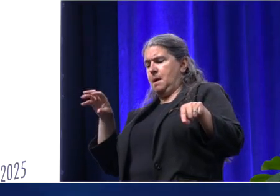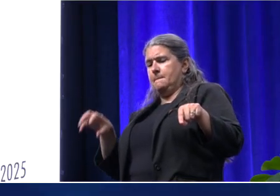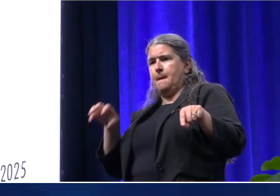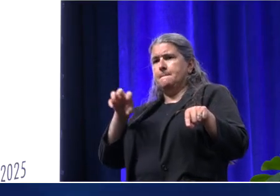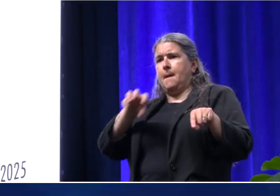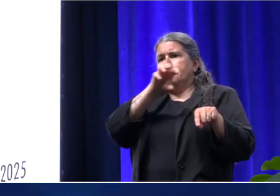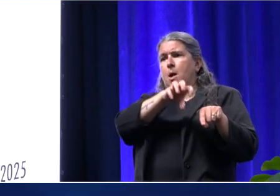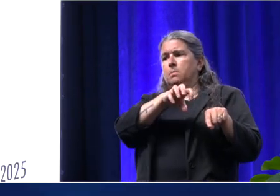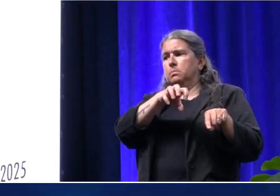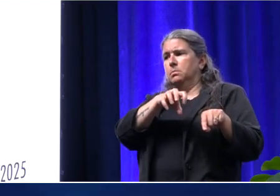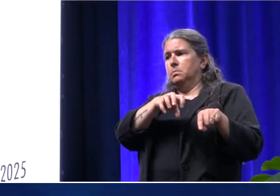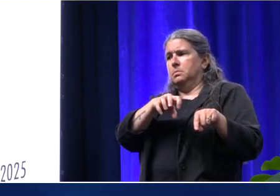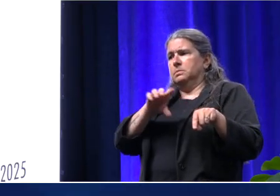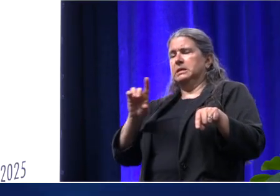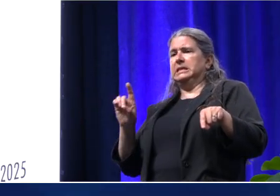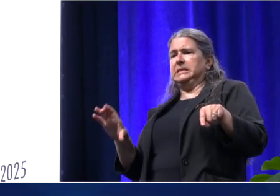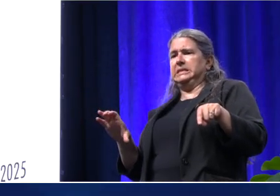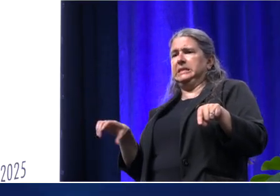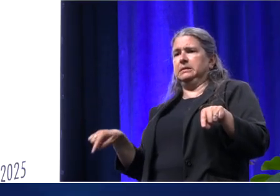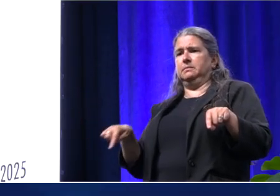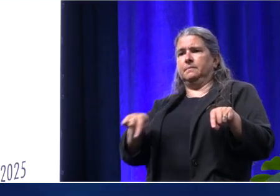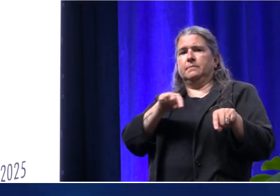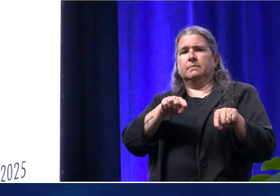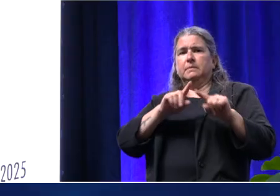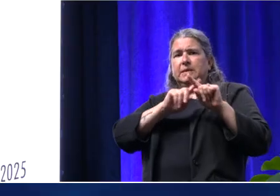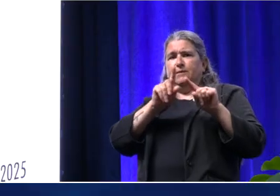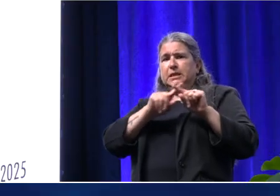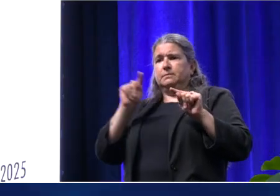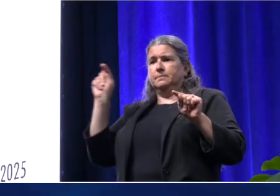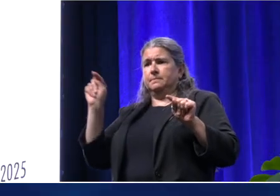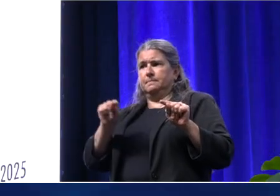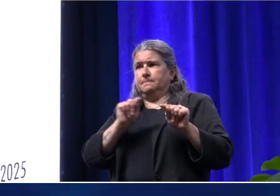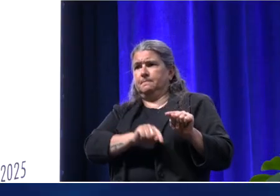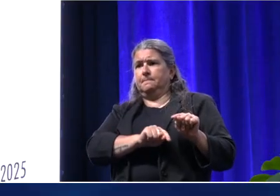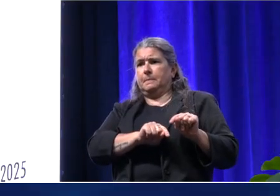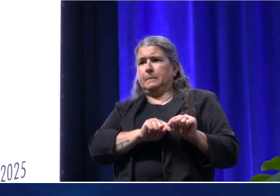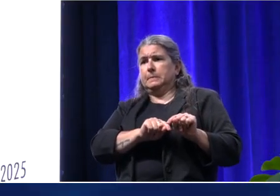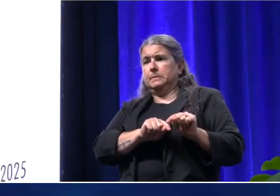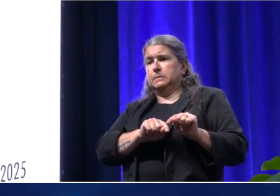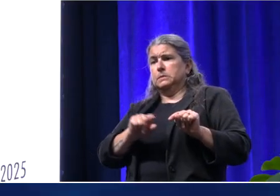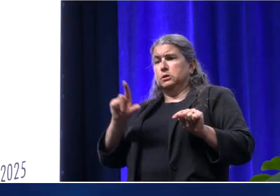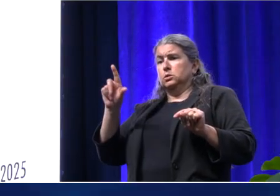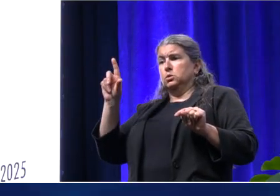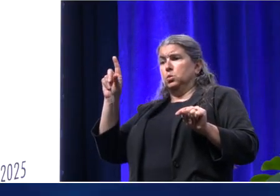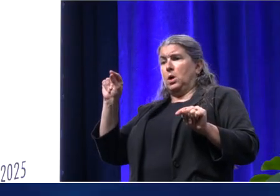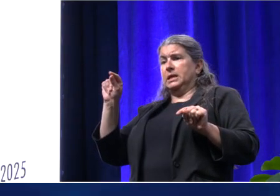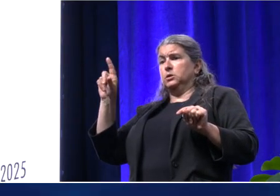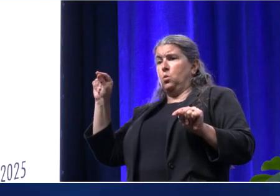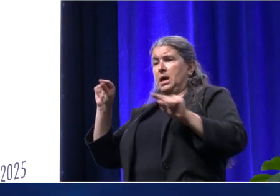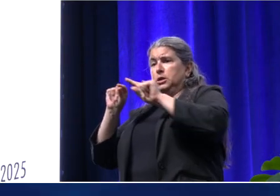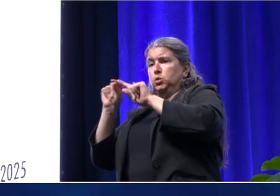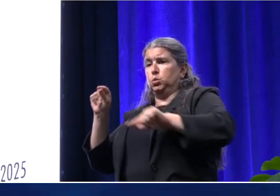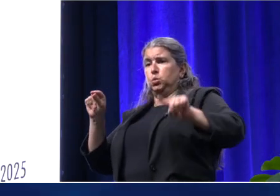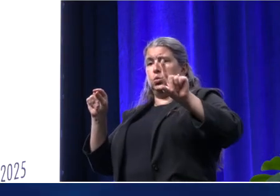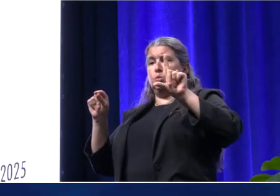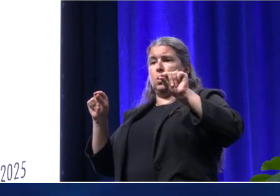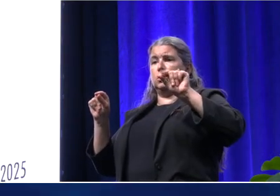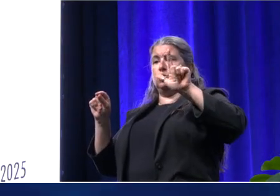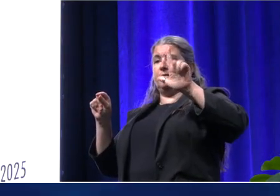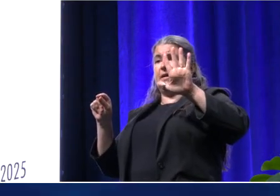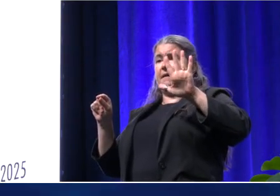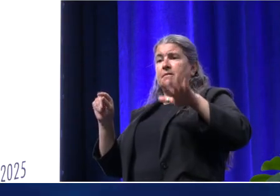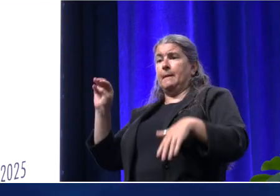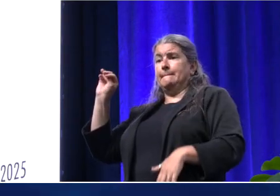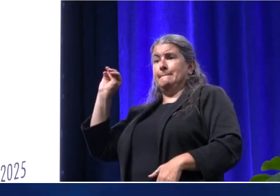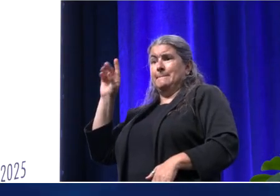state's overdose numbers from 2020 to 25. So this is what Maryland looks like. So